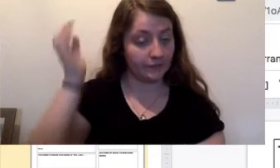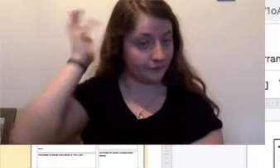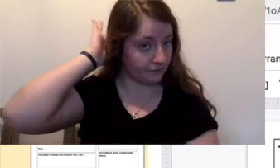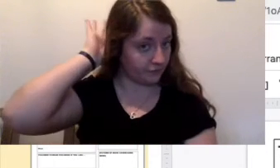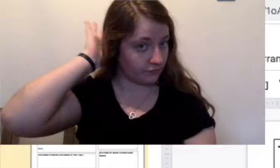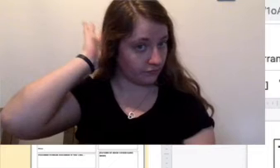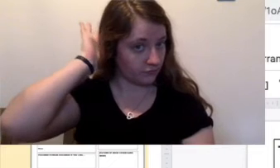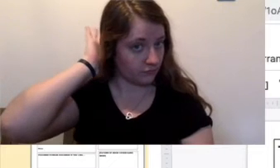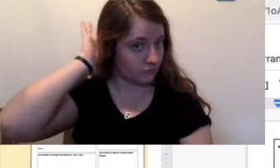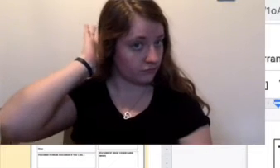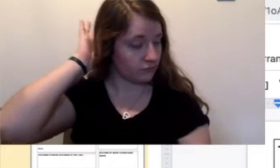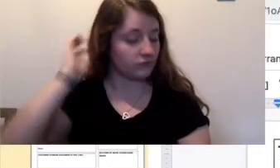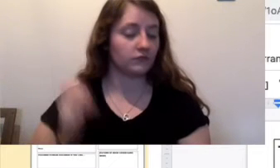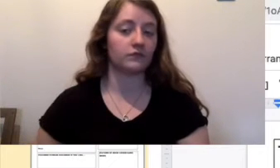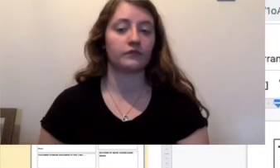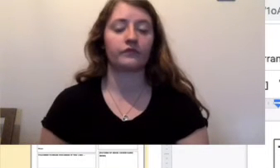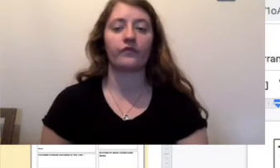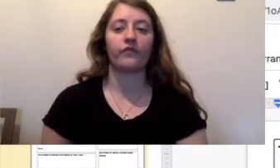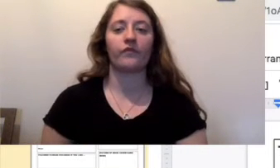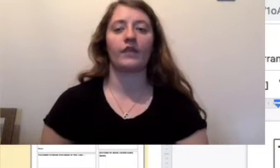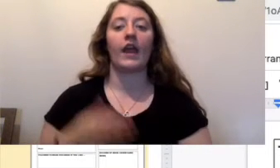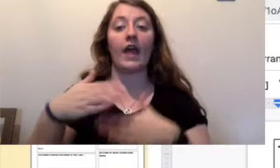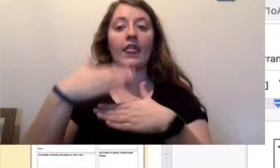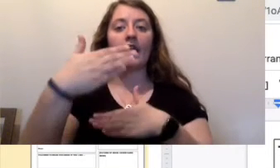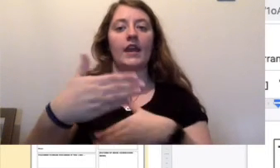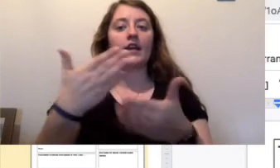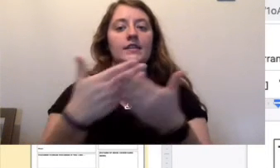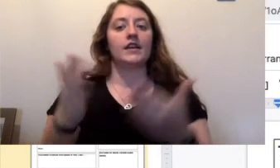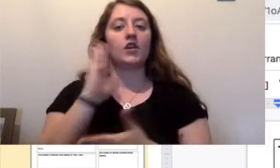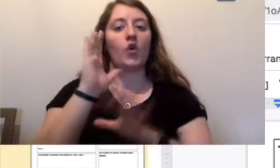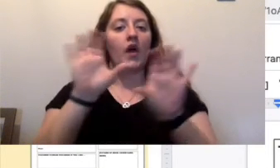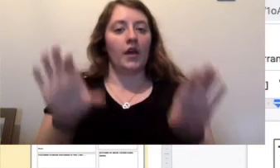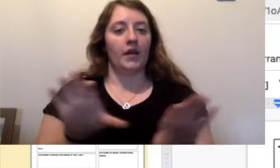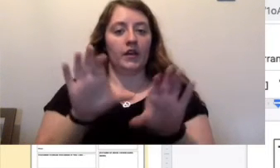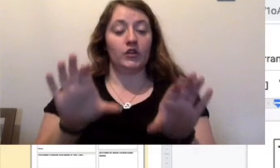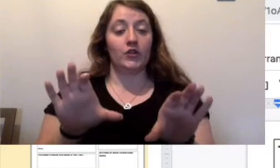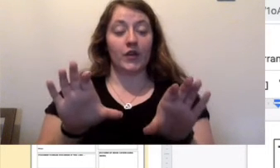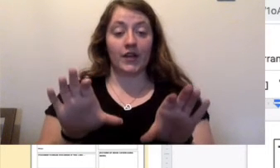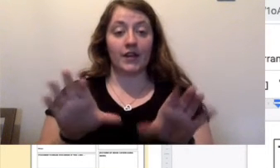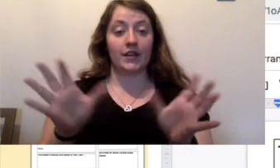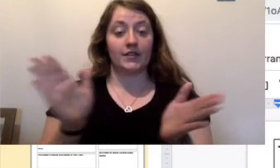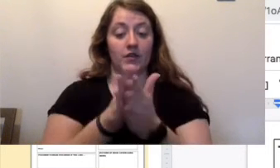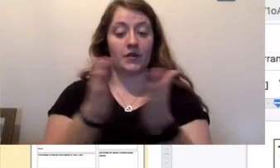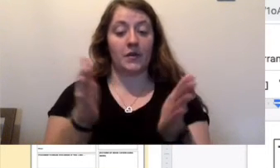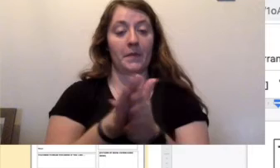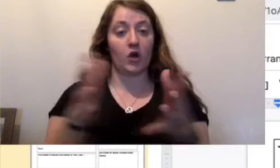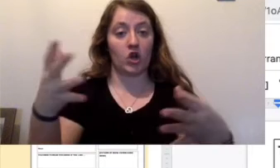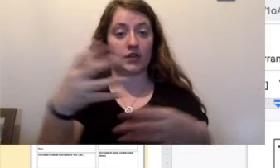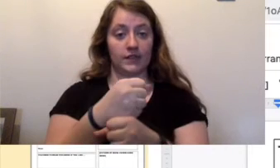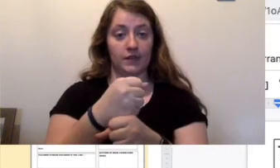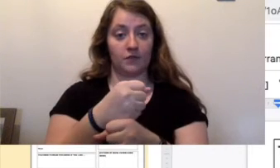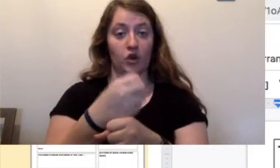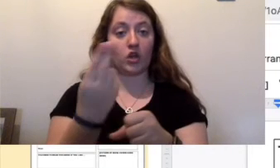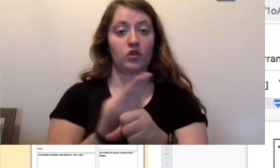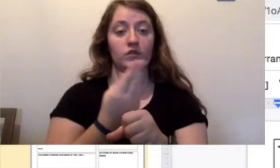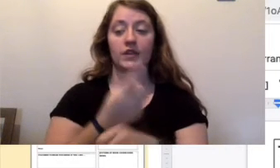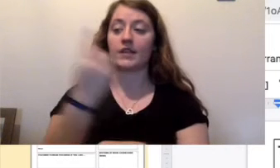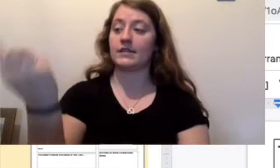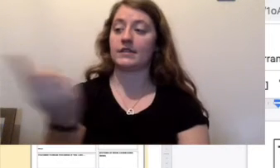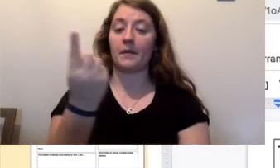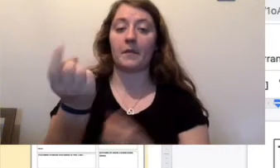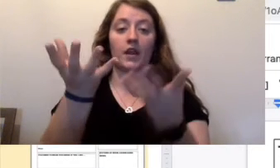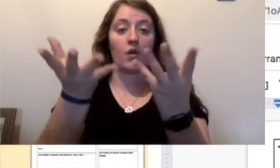slide. The next thing you're going to be doing is completing a book summary using Somebody Wanted, But